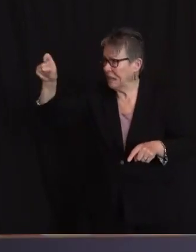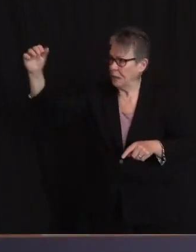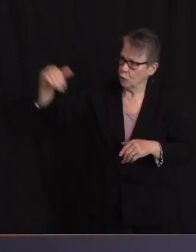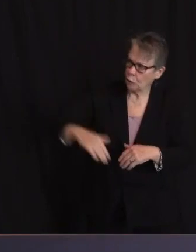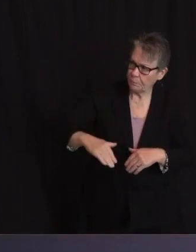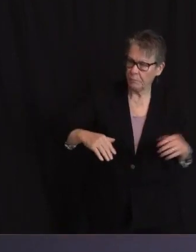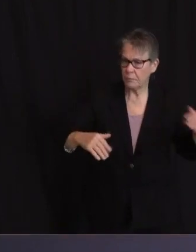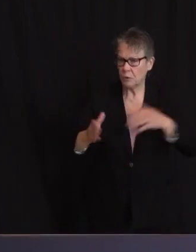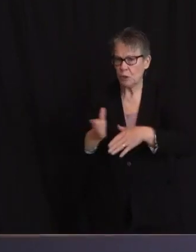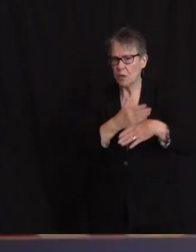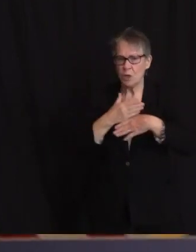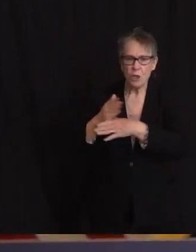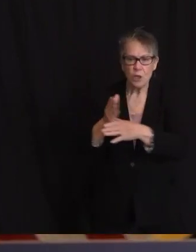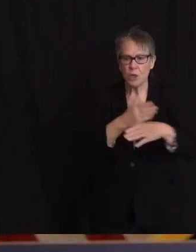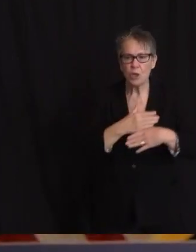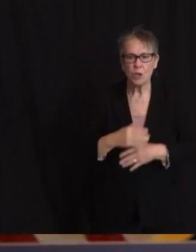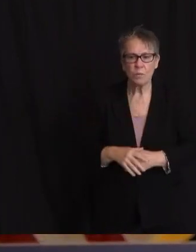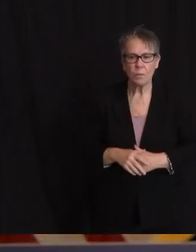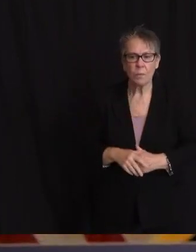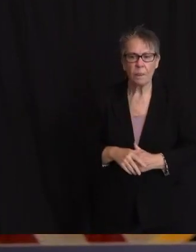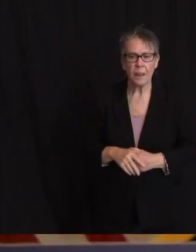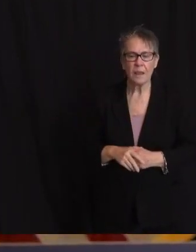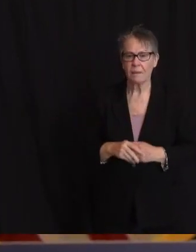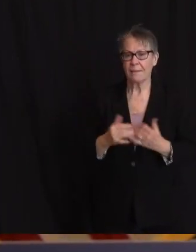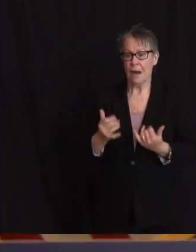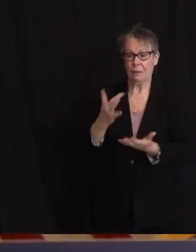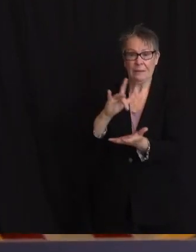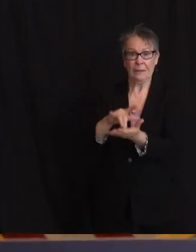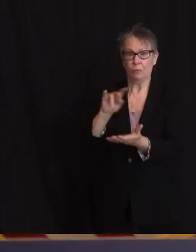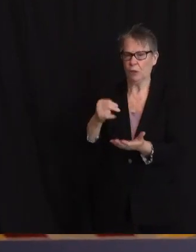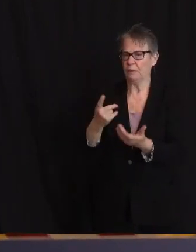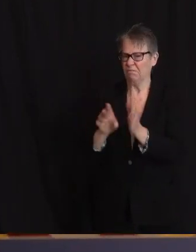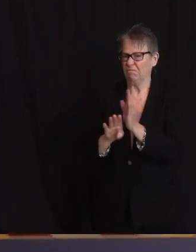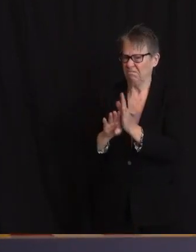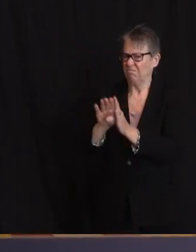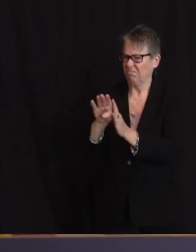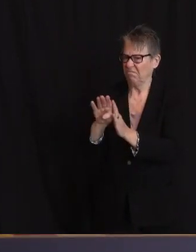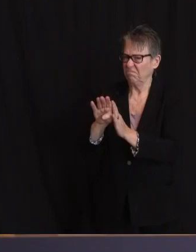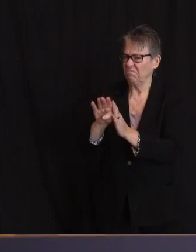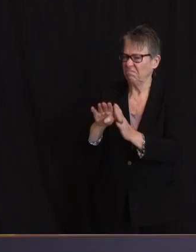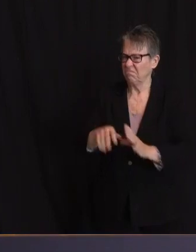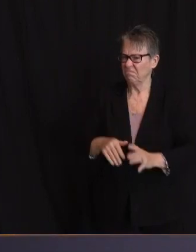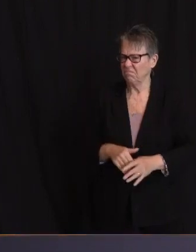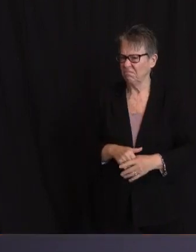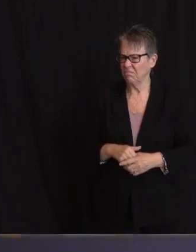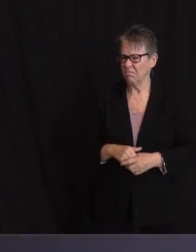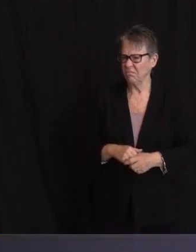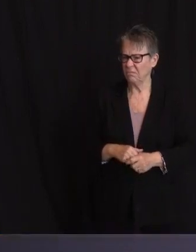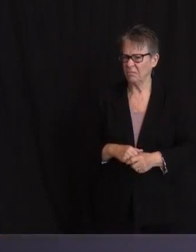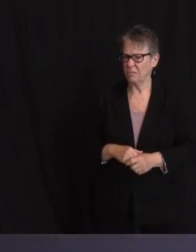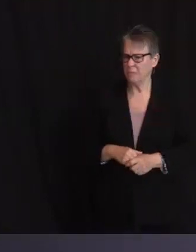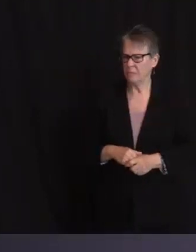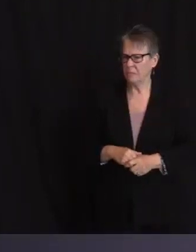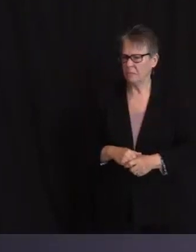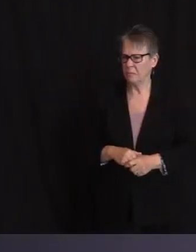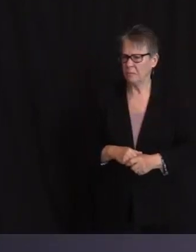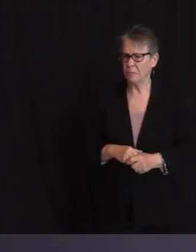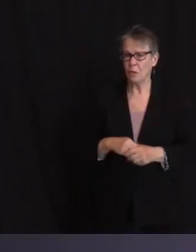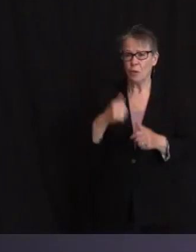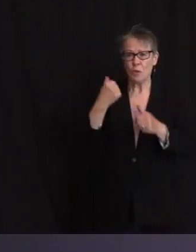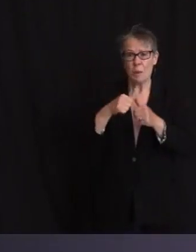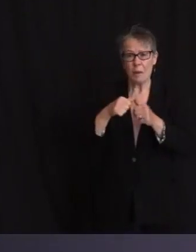caution. The great news is you look at that map we show every day, you look at what you just said, Judy, particularly in the north, look at a Bergen County where it's taking